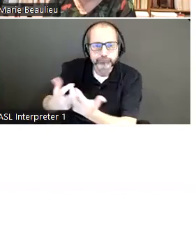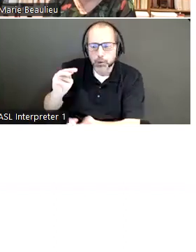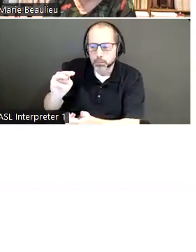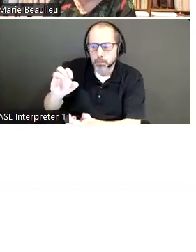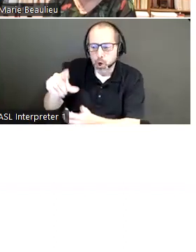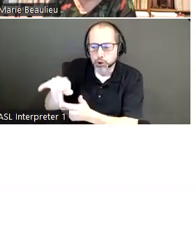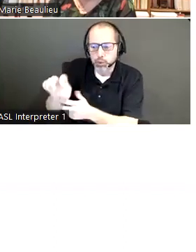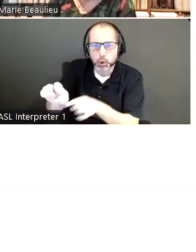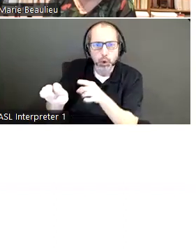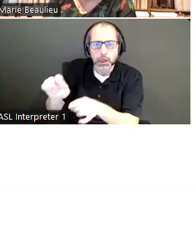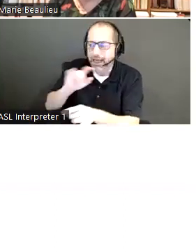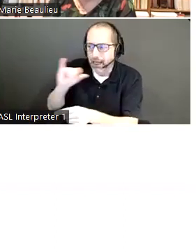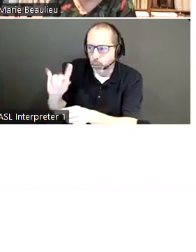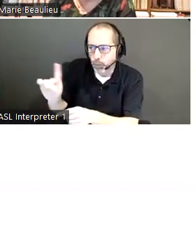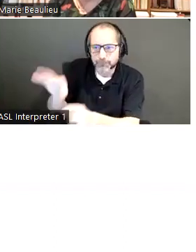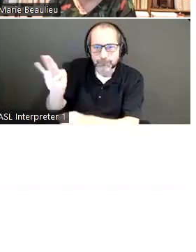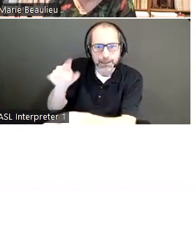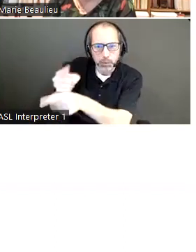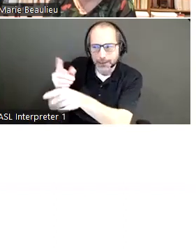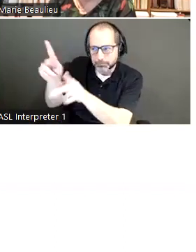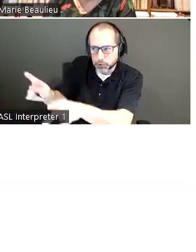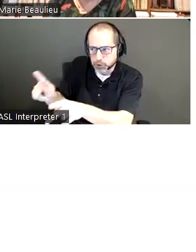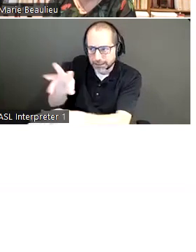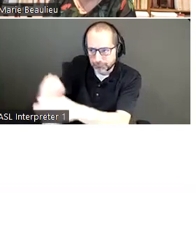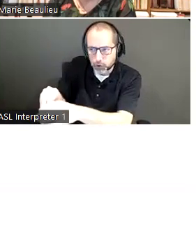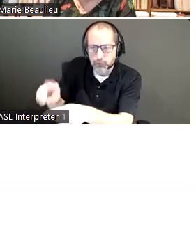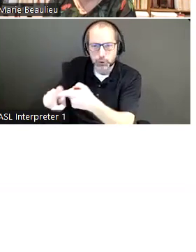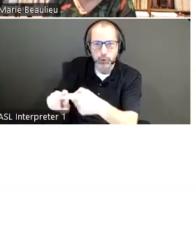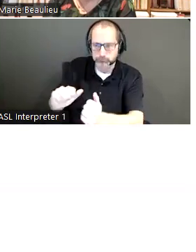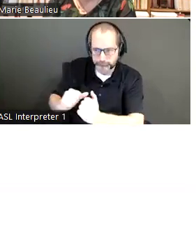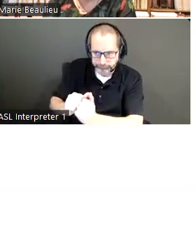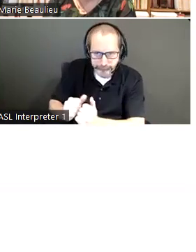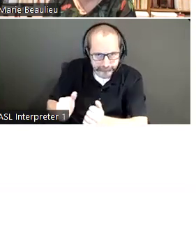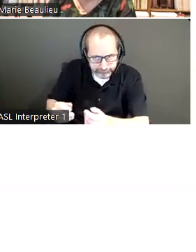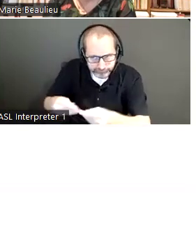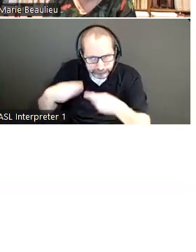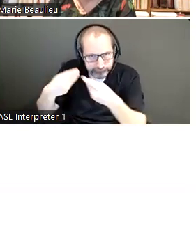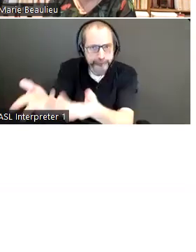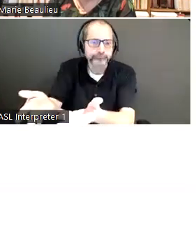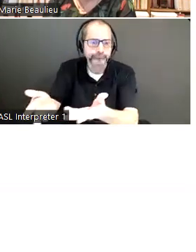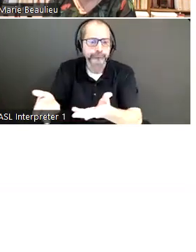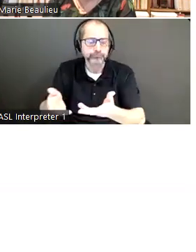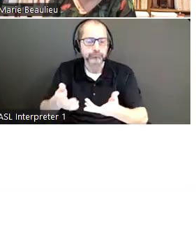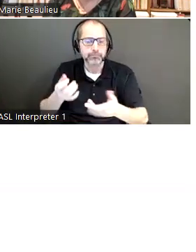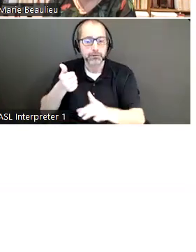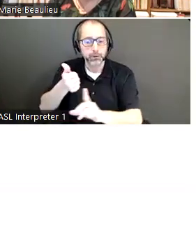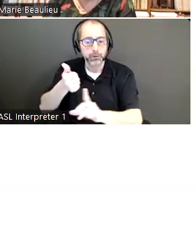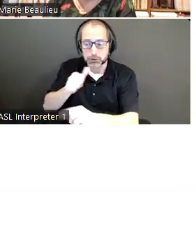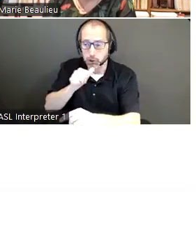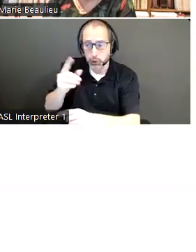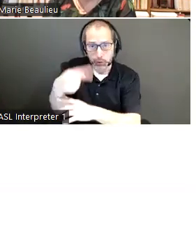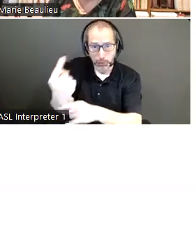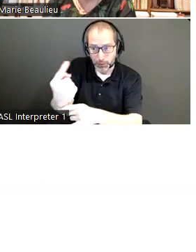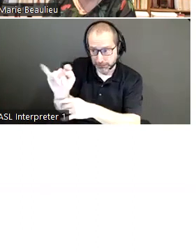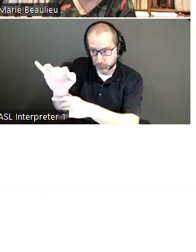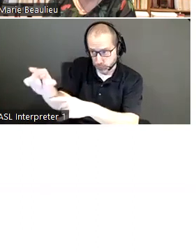involved to implement it. Then, since it's not a single tool, but we can say it's a